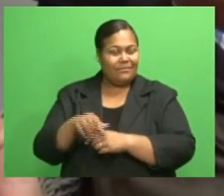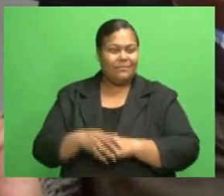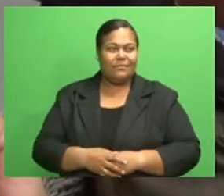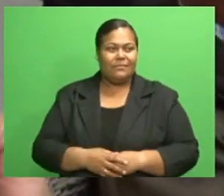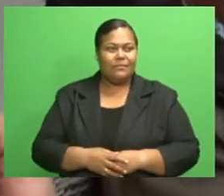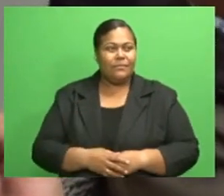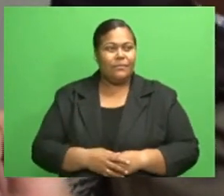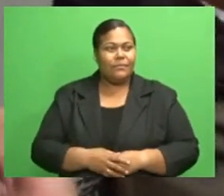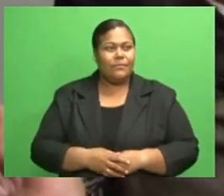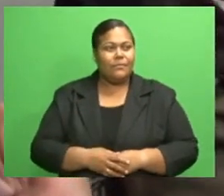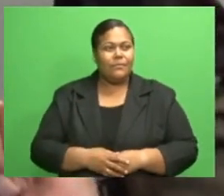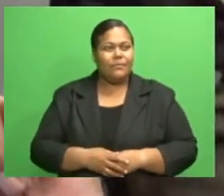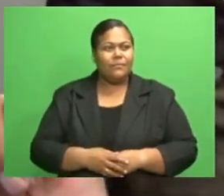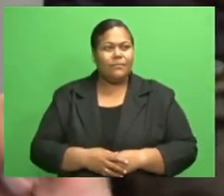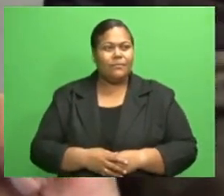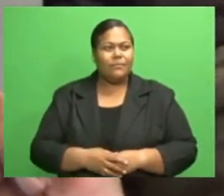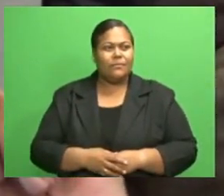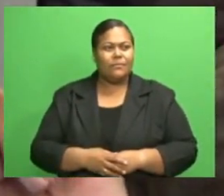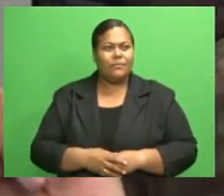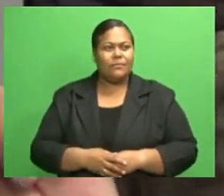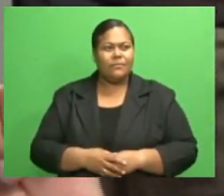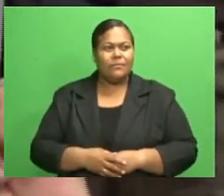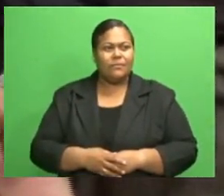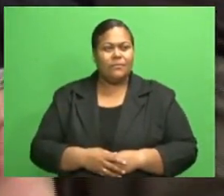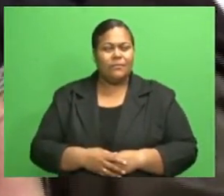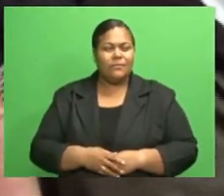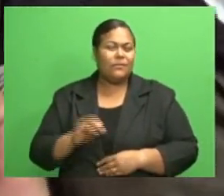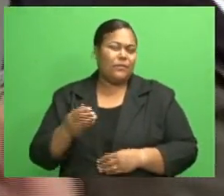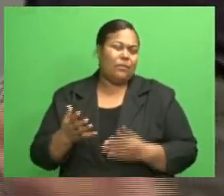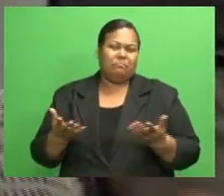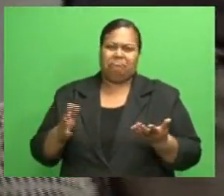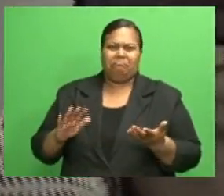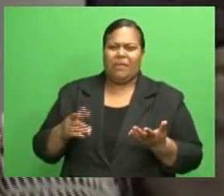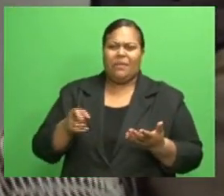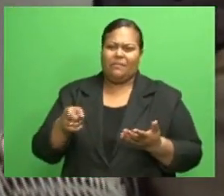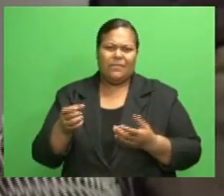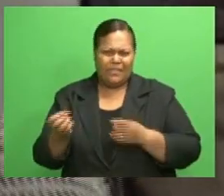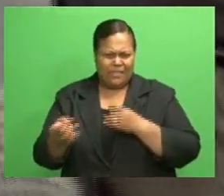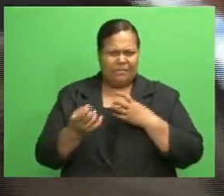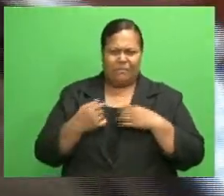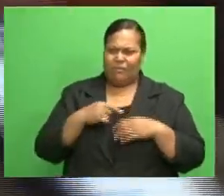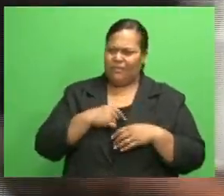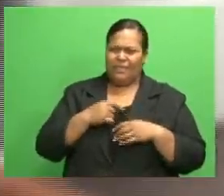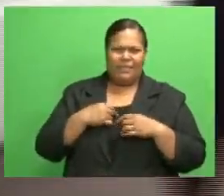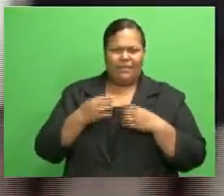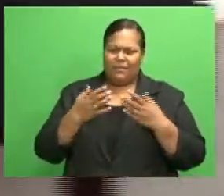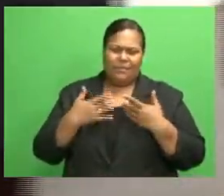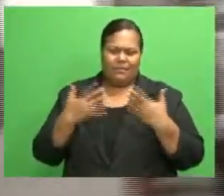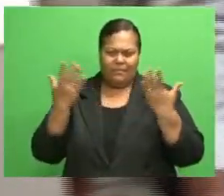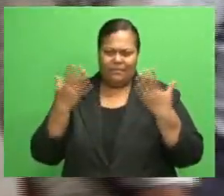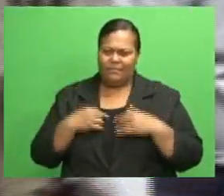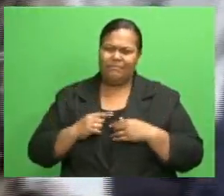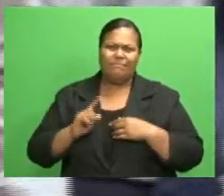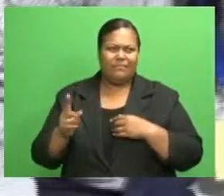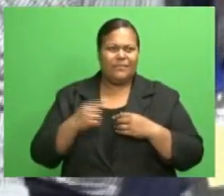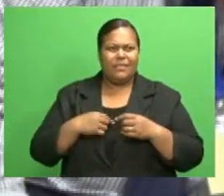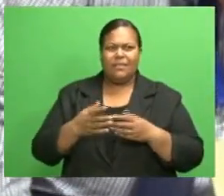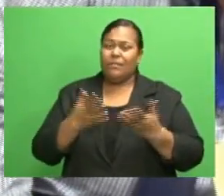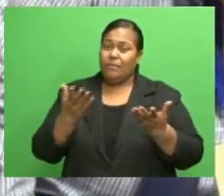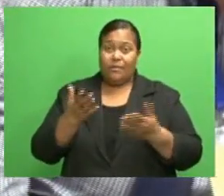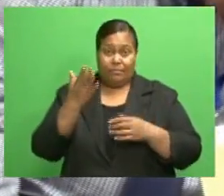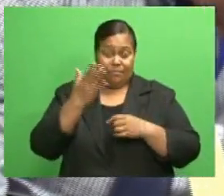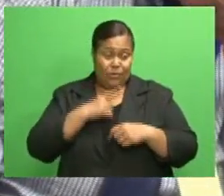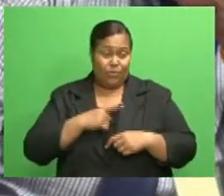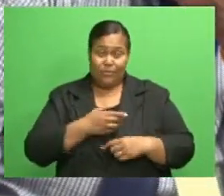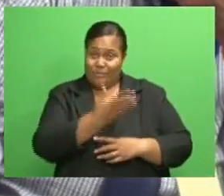he to tell me that he had met the day before. Was your question so you did tell me that you had asked for